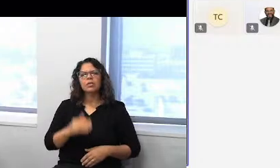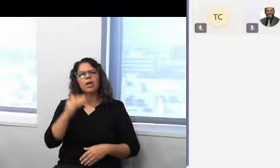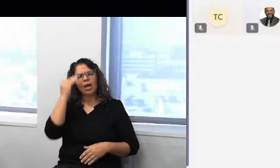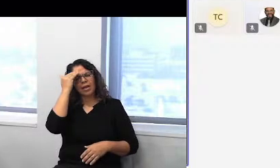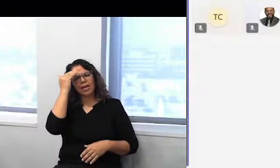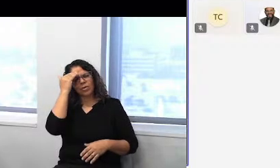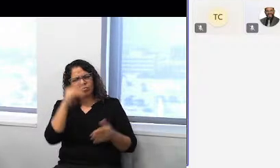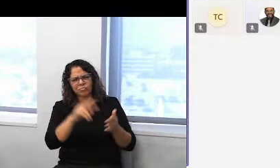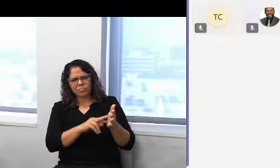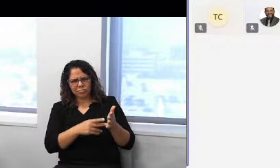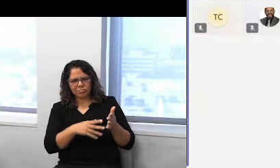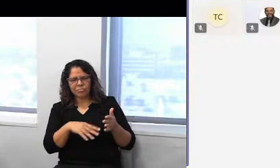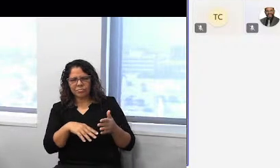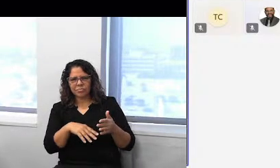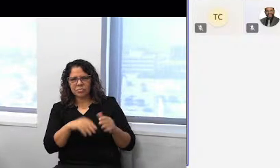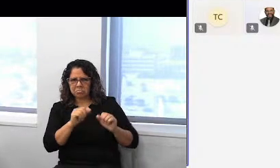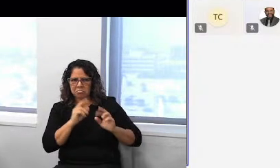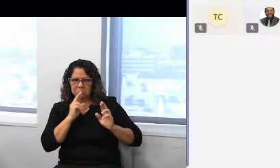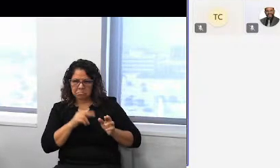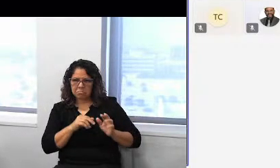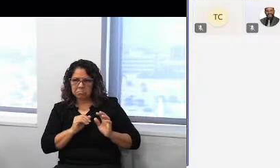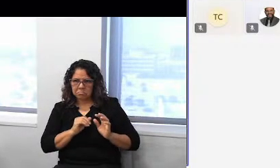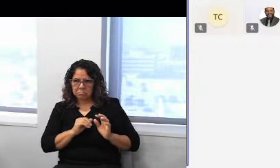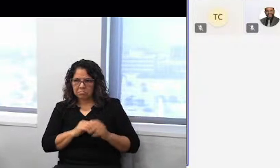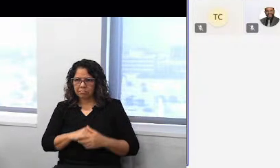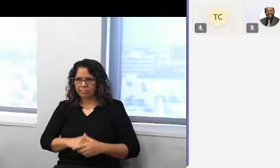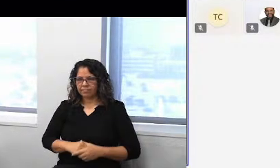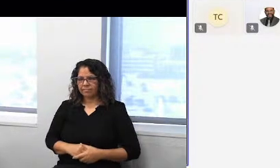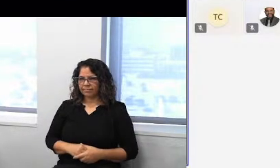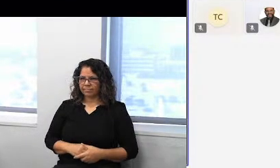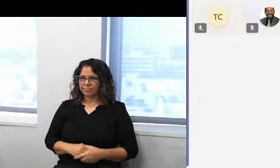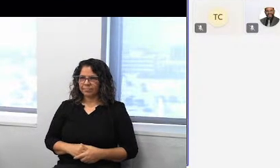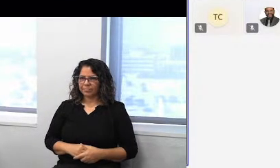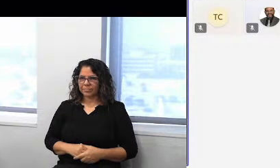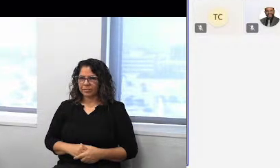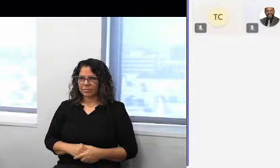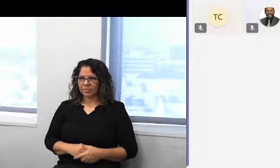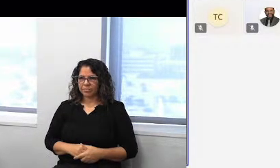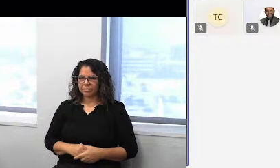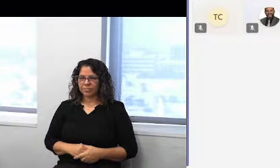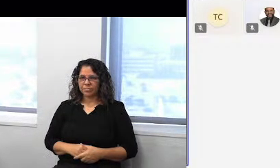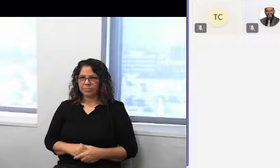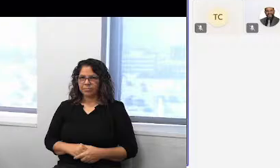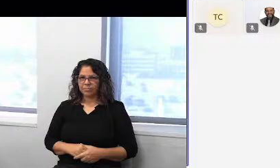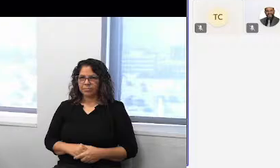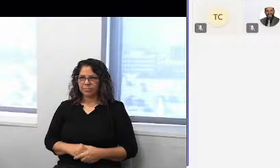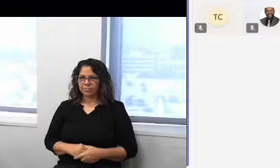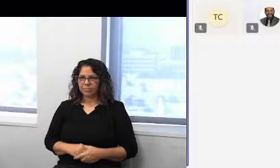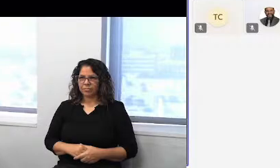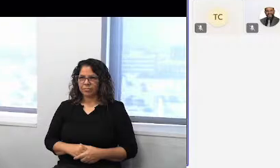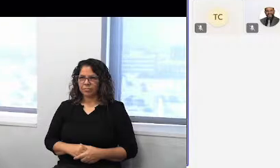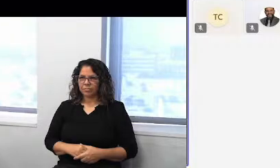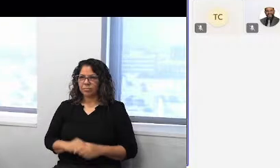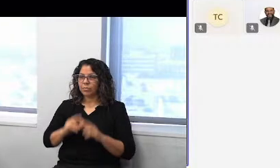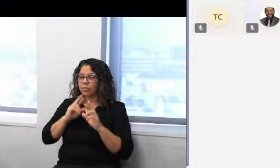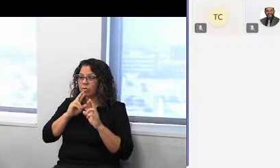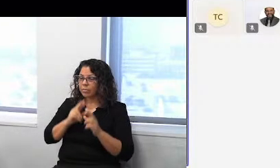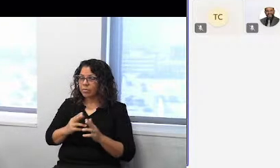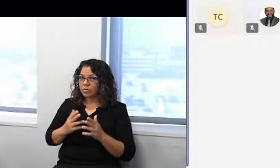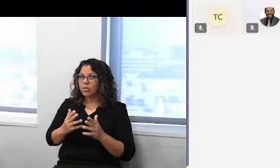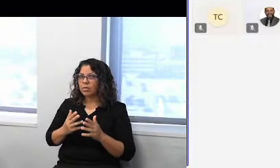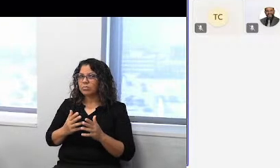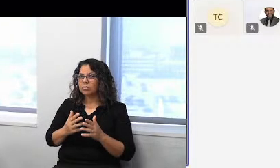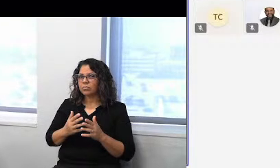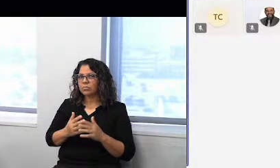could answer the question if I. well, just to answer your question, sir, while the commissioners were in the back room, he did have